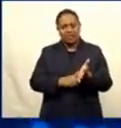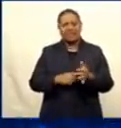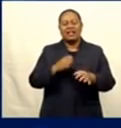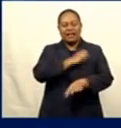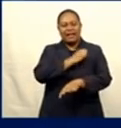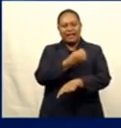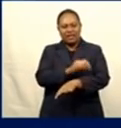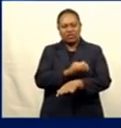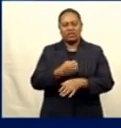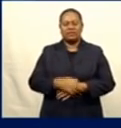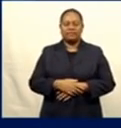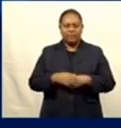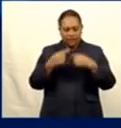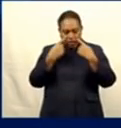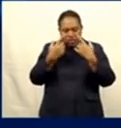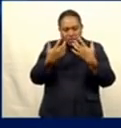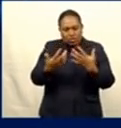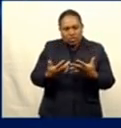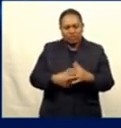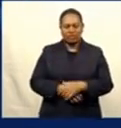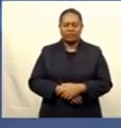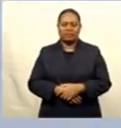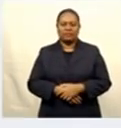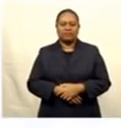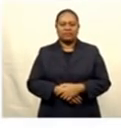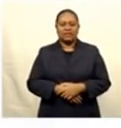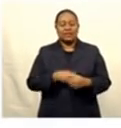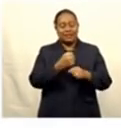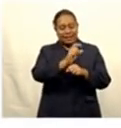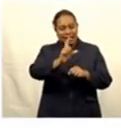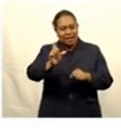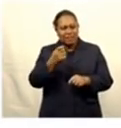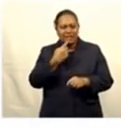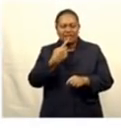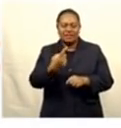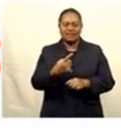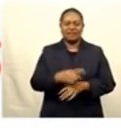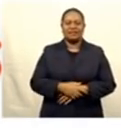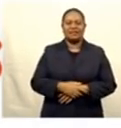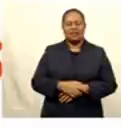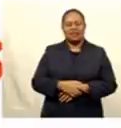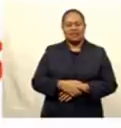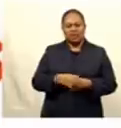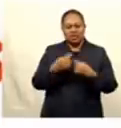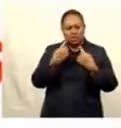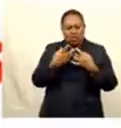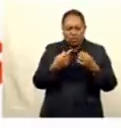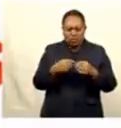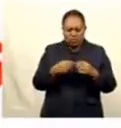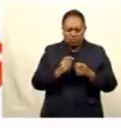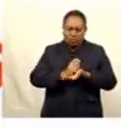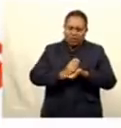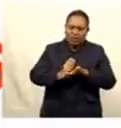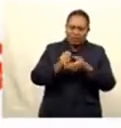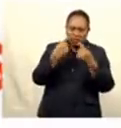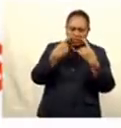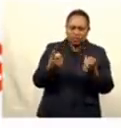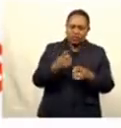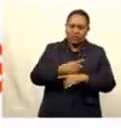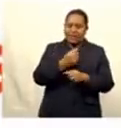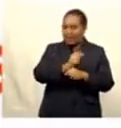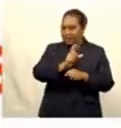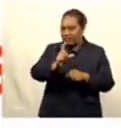to reflect its net zero ambitions. The company says the move anchors its strategic transformation into a broad energy